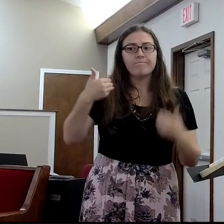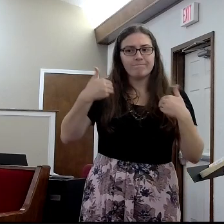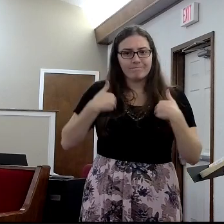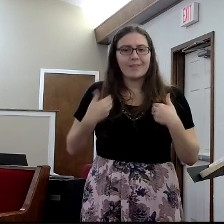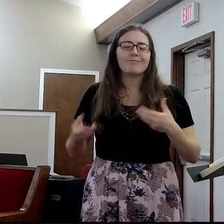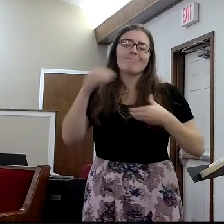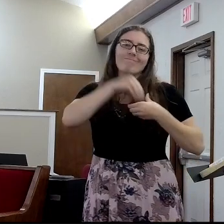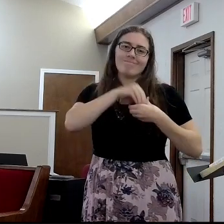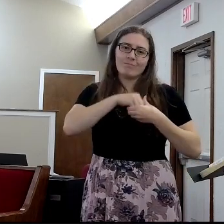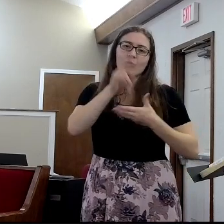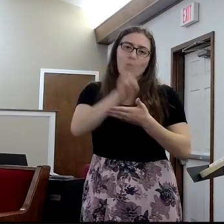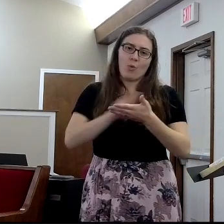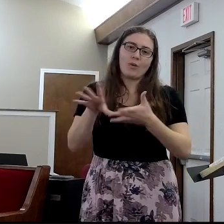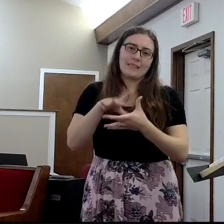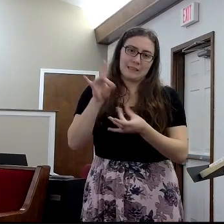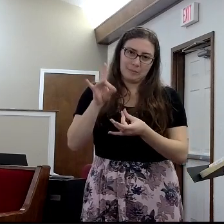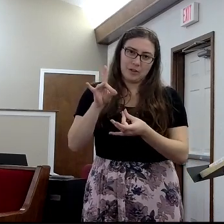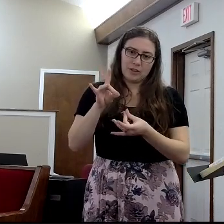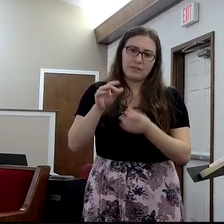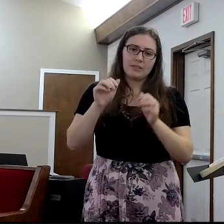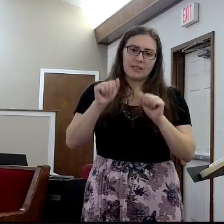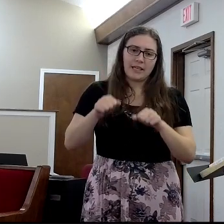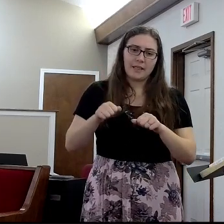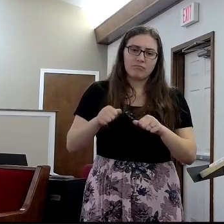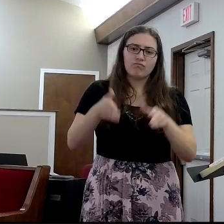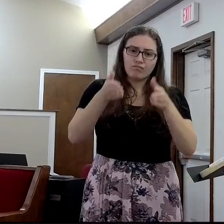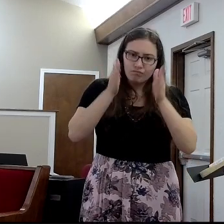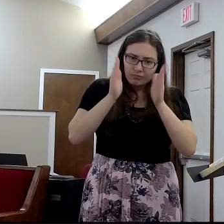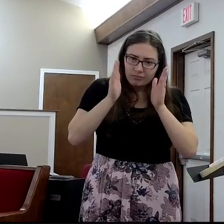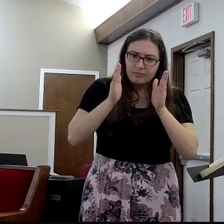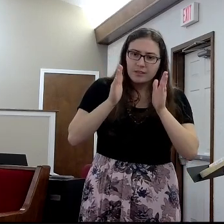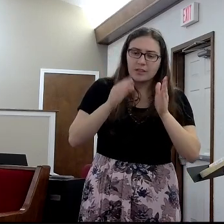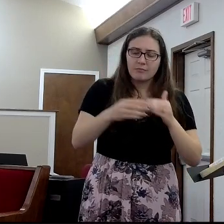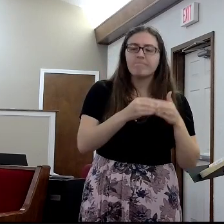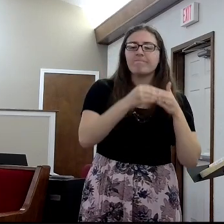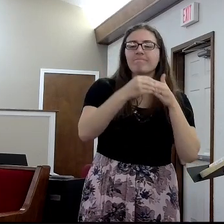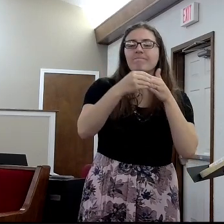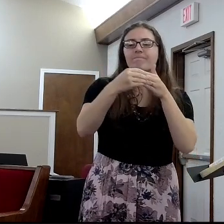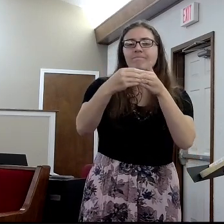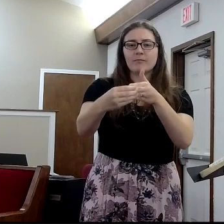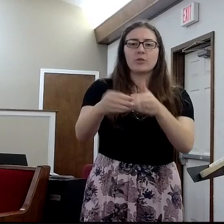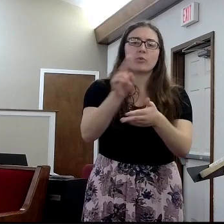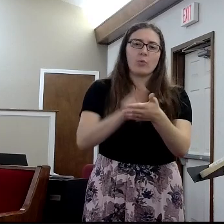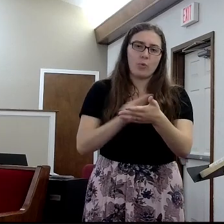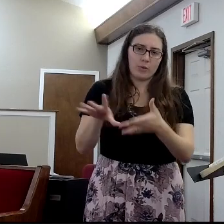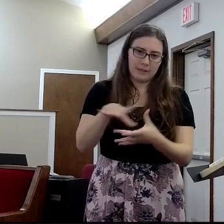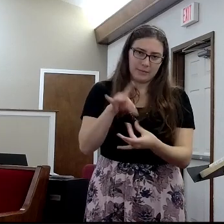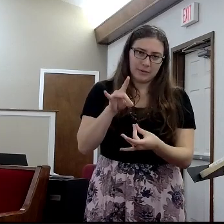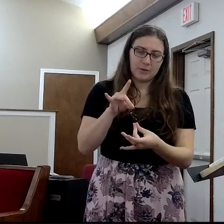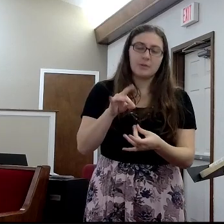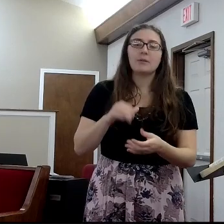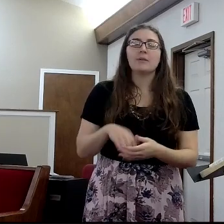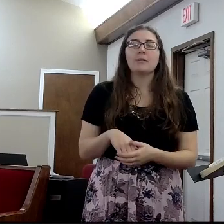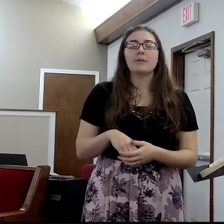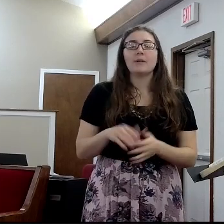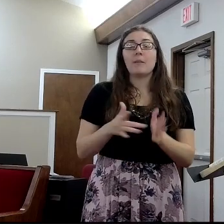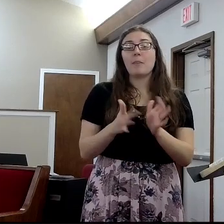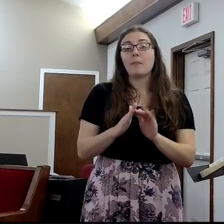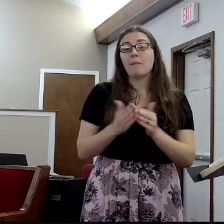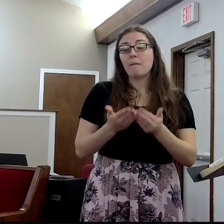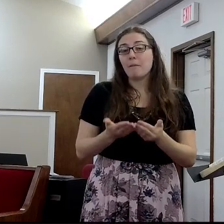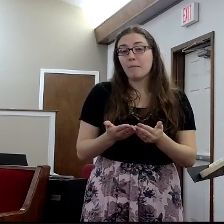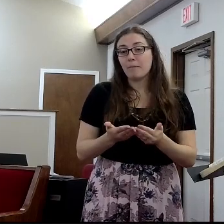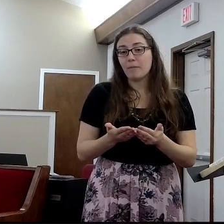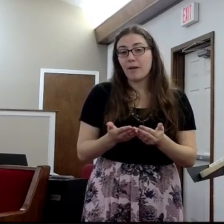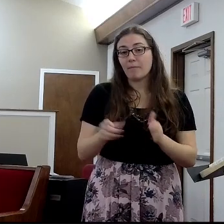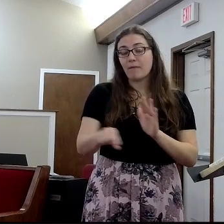don't need lots to determine. We just need to go to God and listen to the Holy Spirit to guide and direct us. So this lot